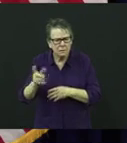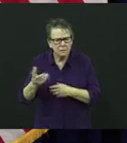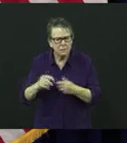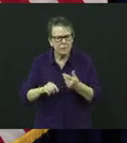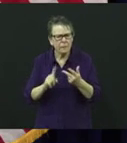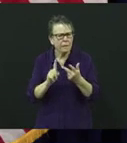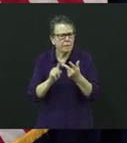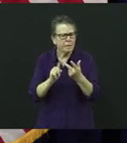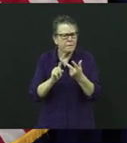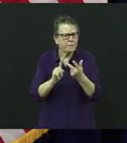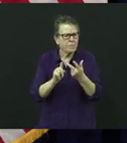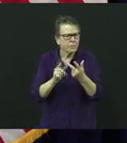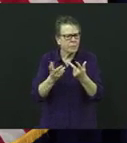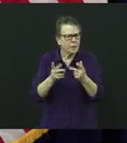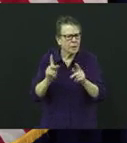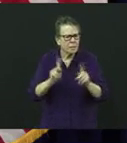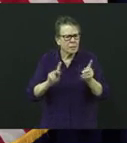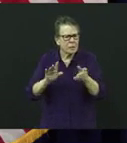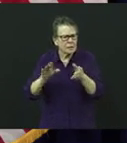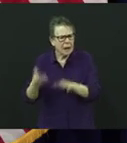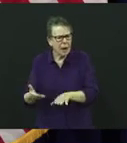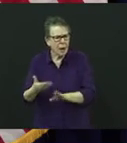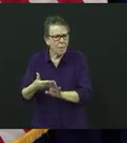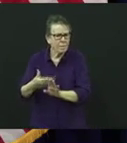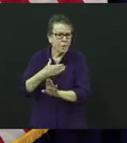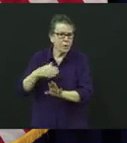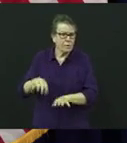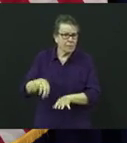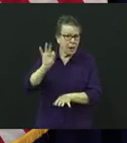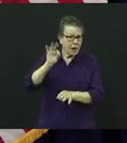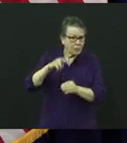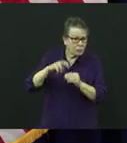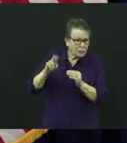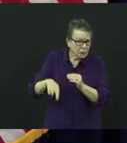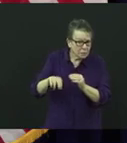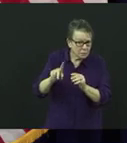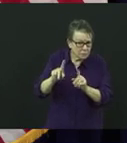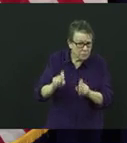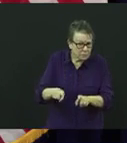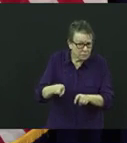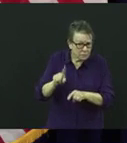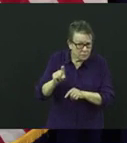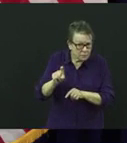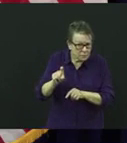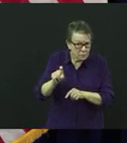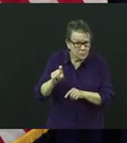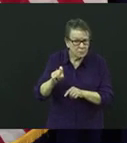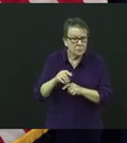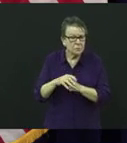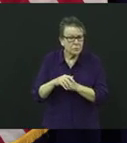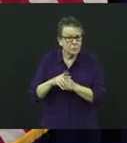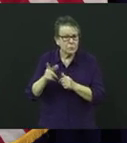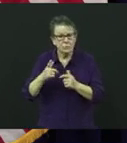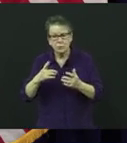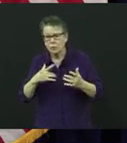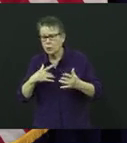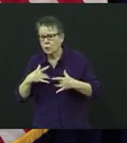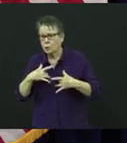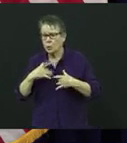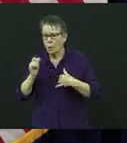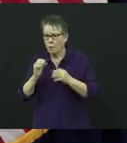about COVID-19. How is that being handled? Are you concerned about numbers being off a little bit because of that? And do